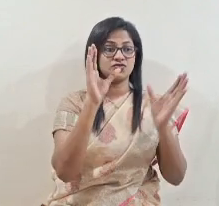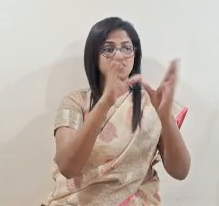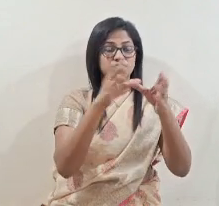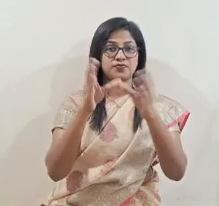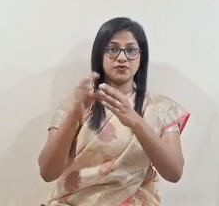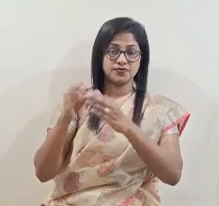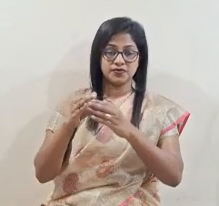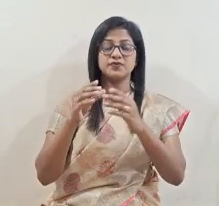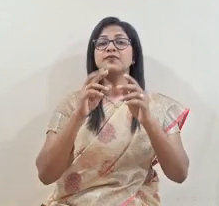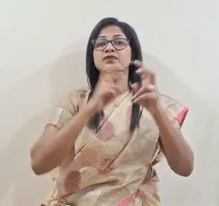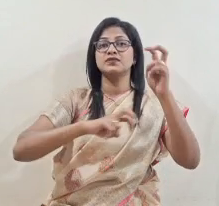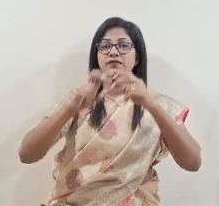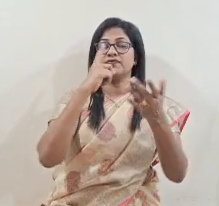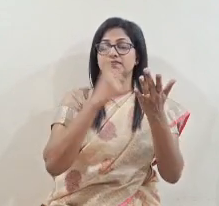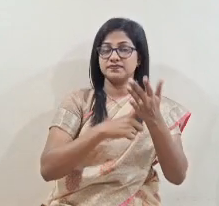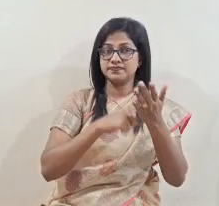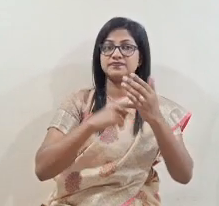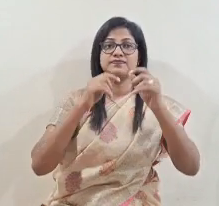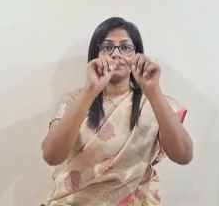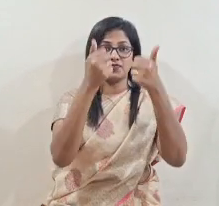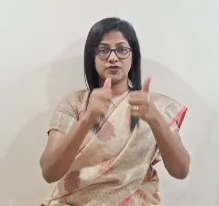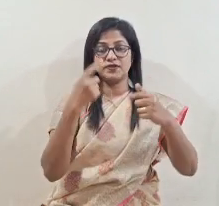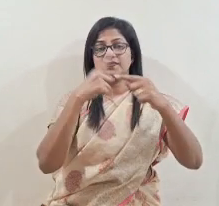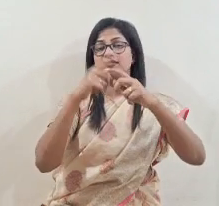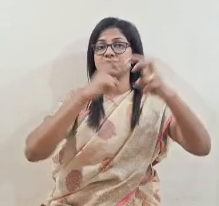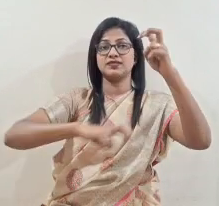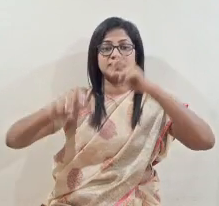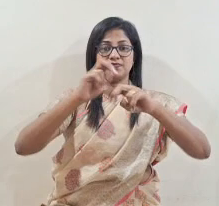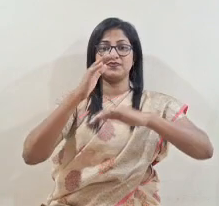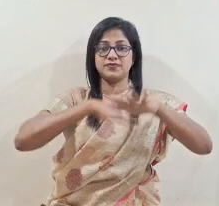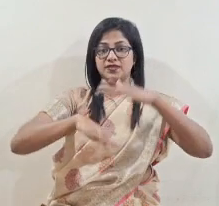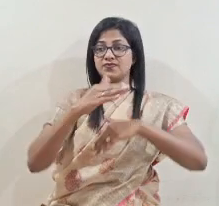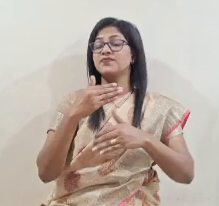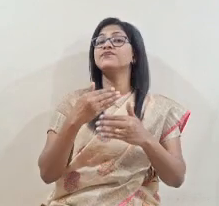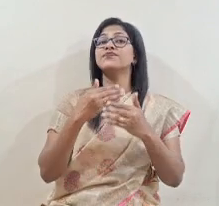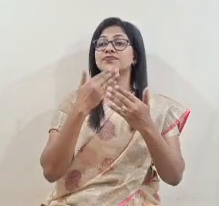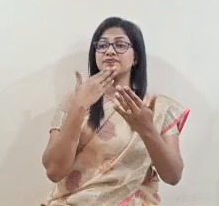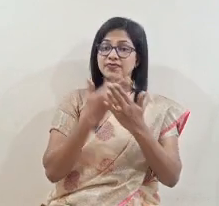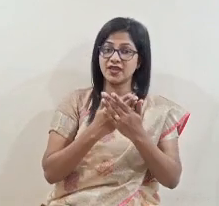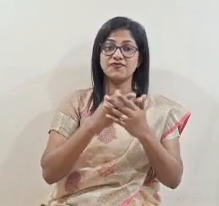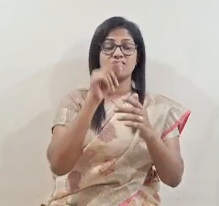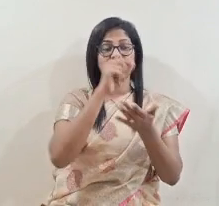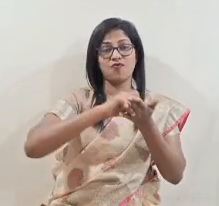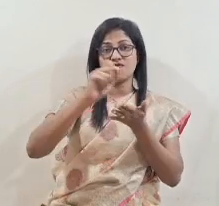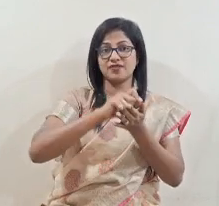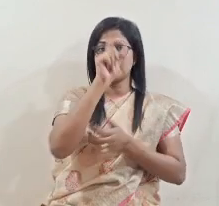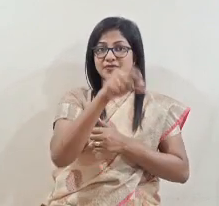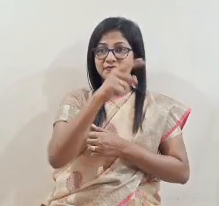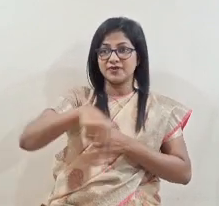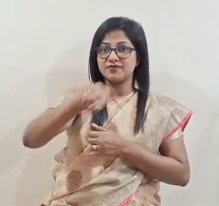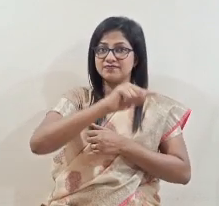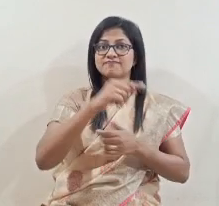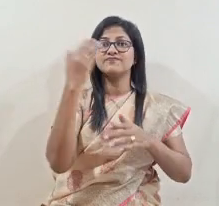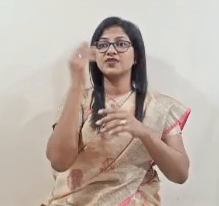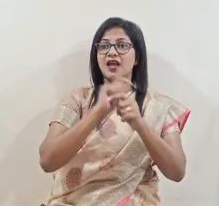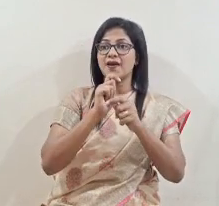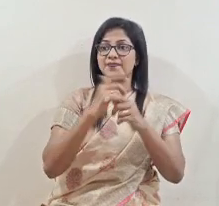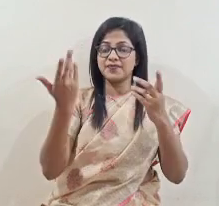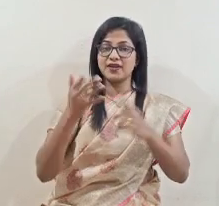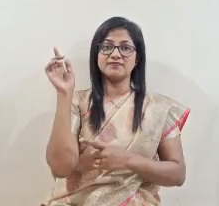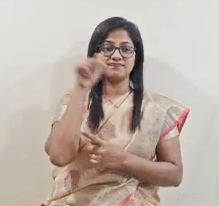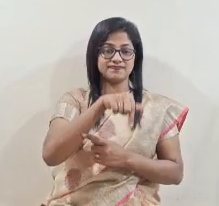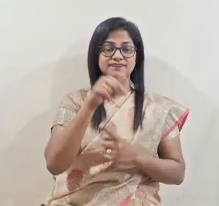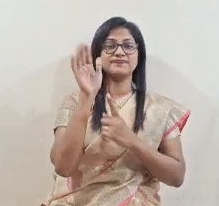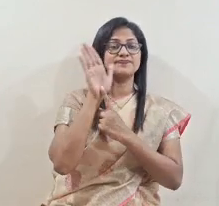work here, sharing their valuable research insights with us. And I'm equally thankful to the audience who engaged the presenters with